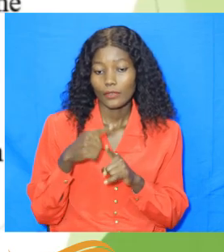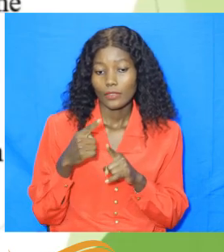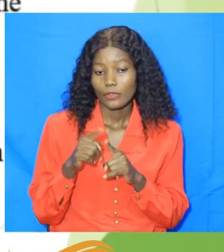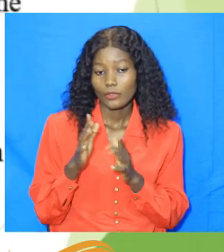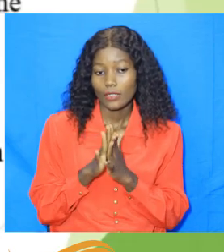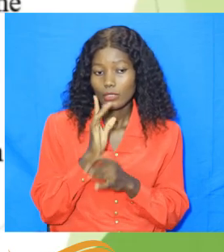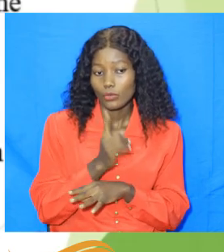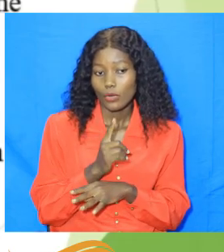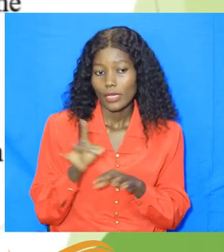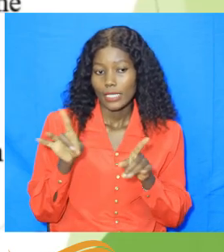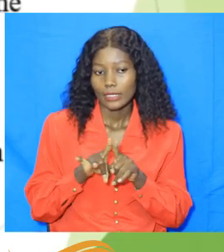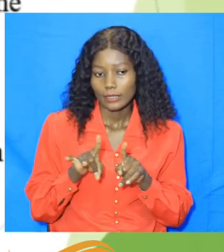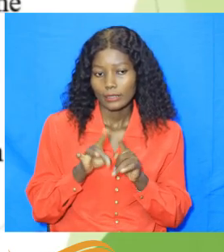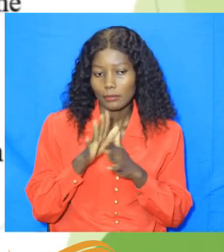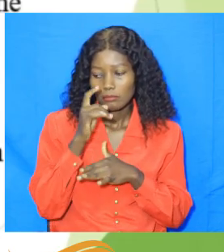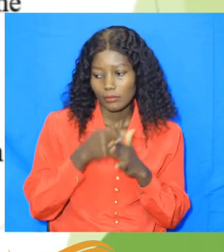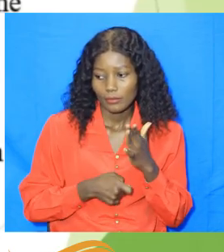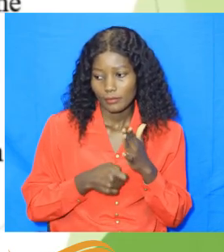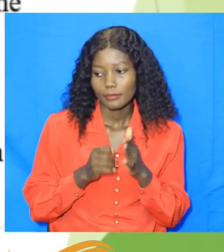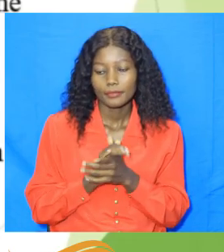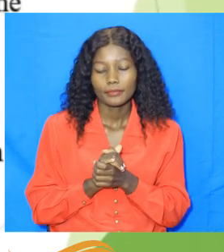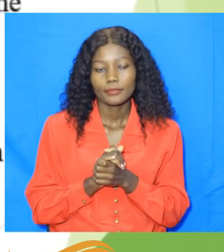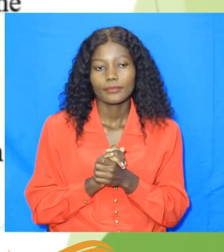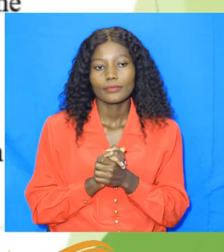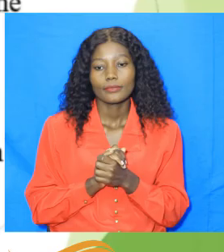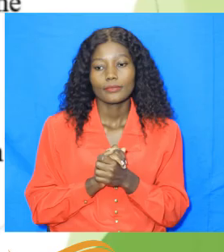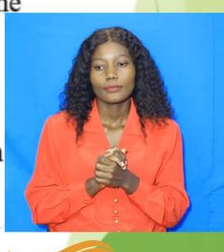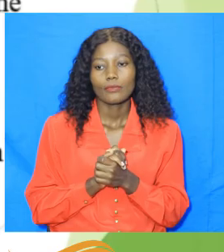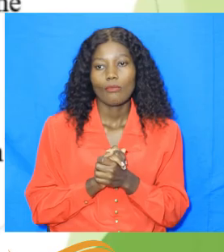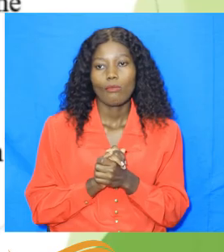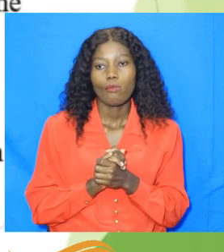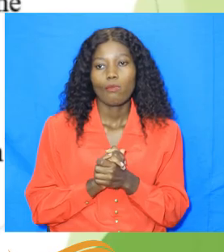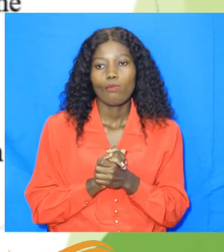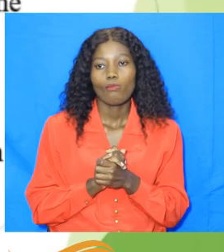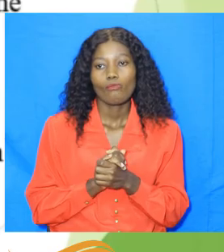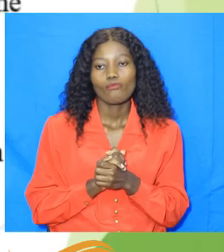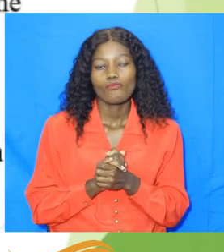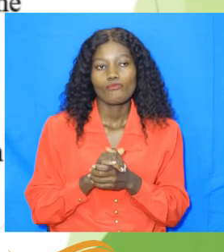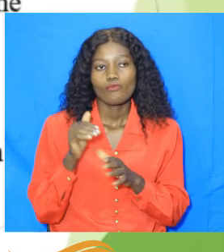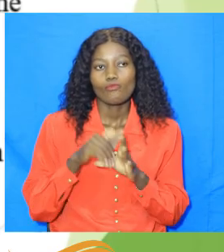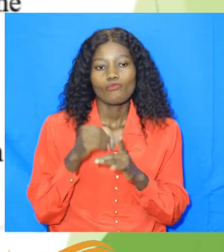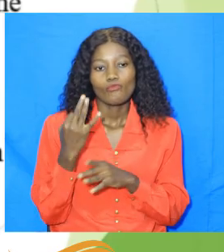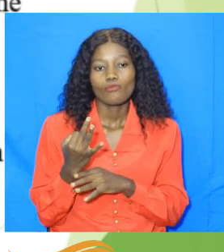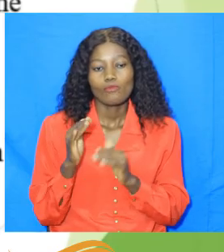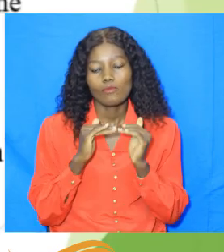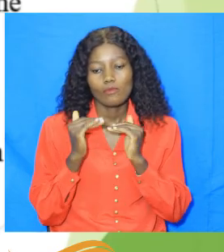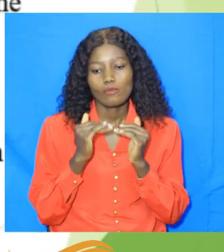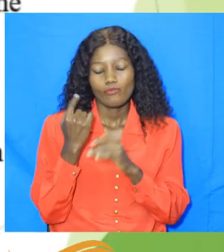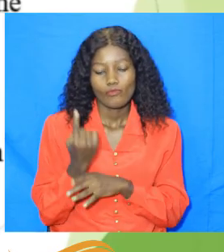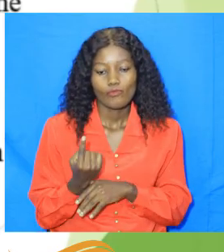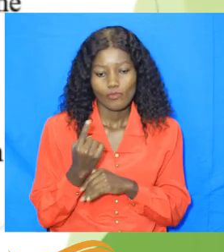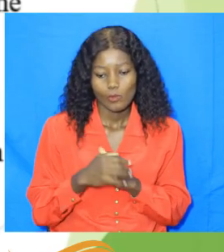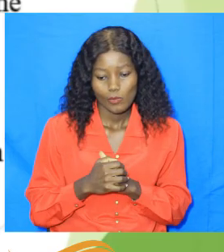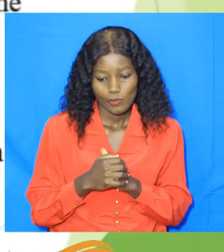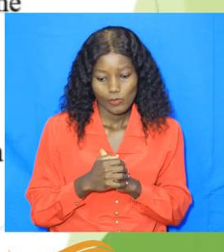different penalties. And they are in three categories. And one of